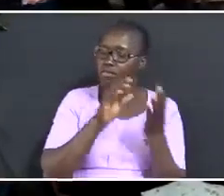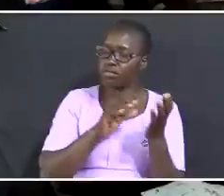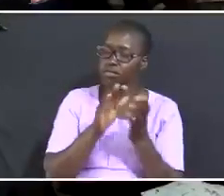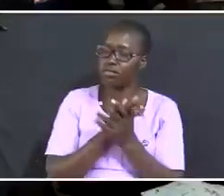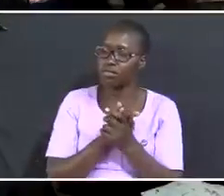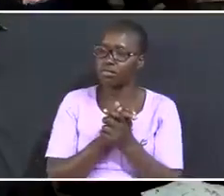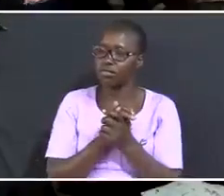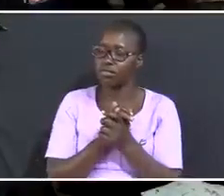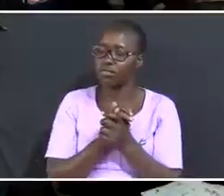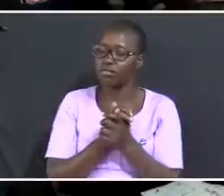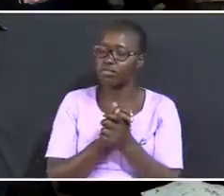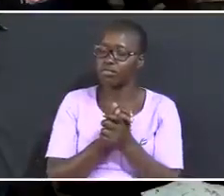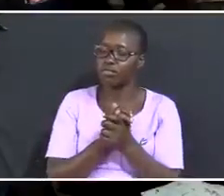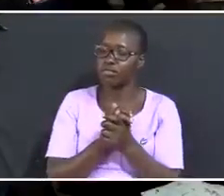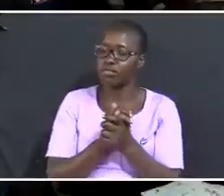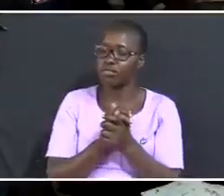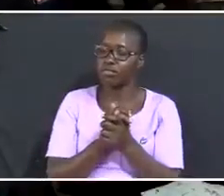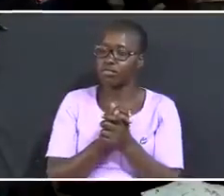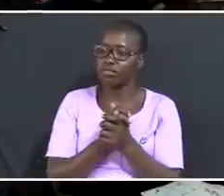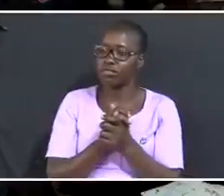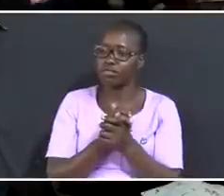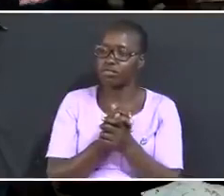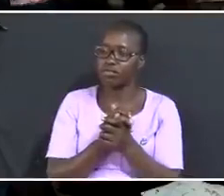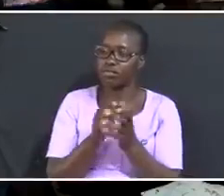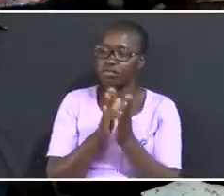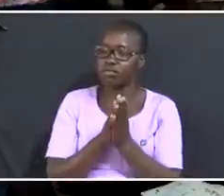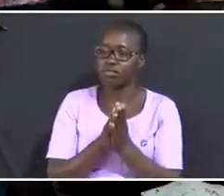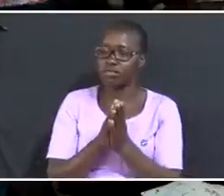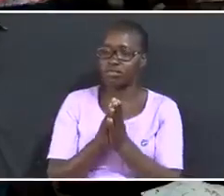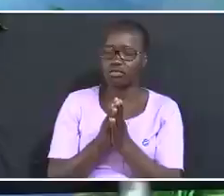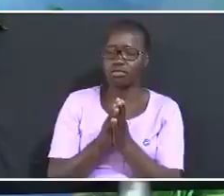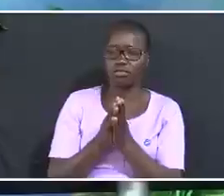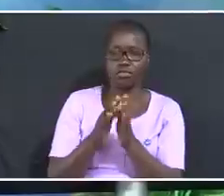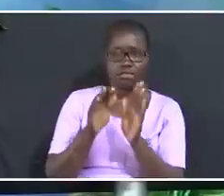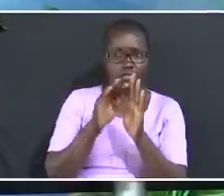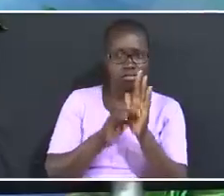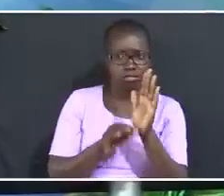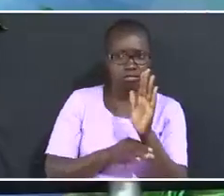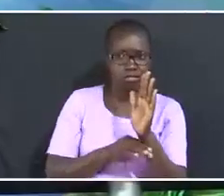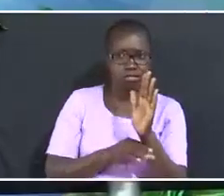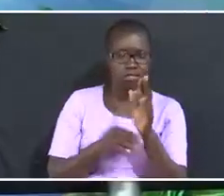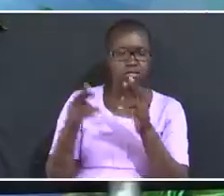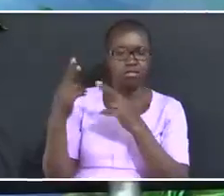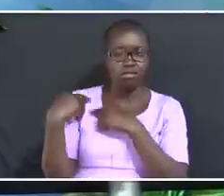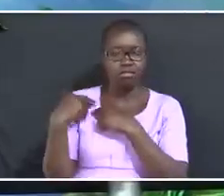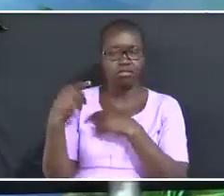That statement is assigning on us a false status.